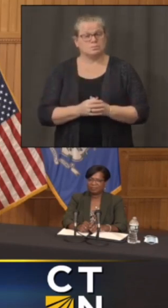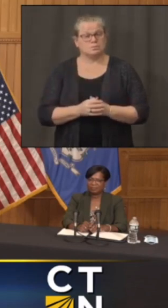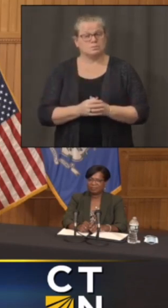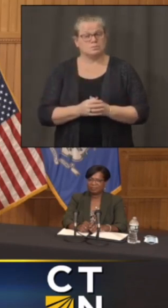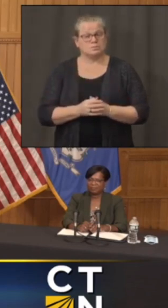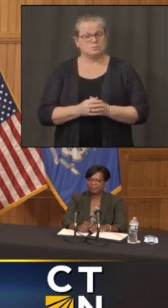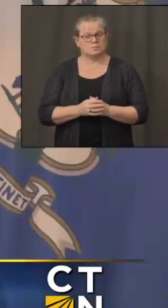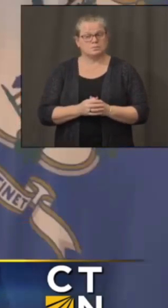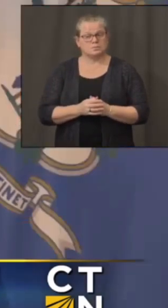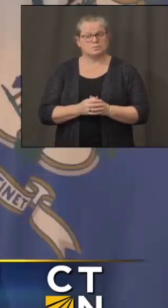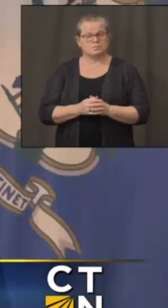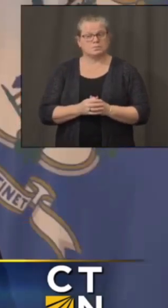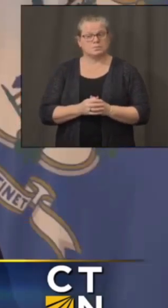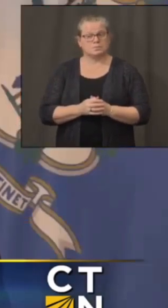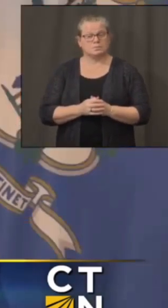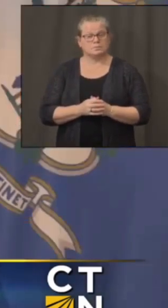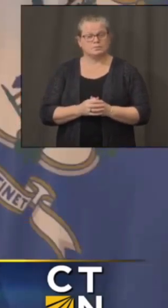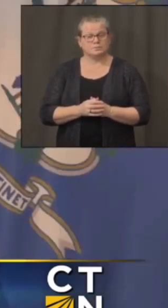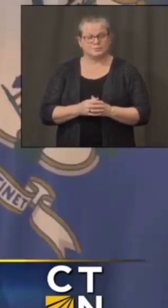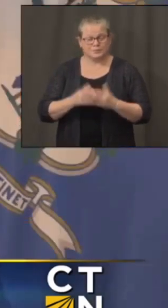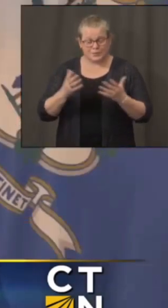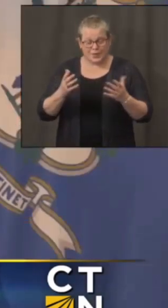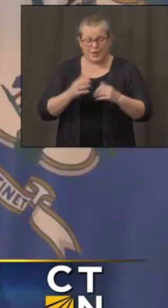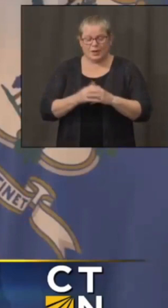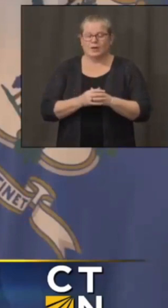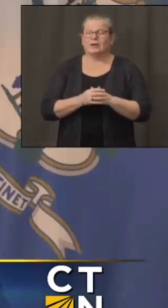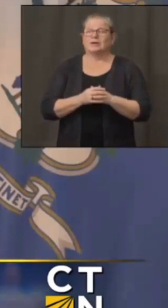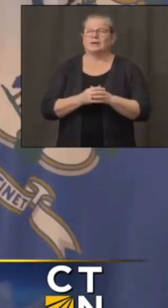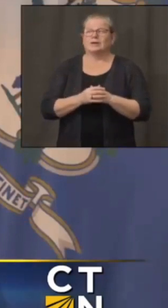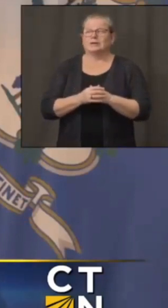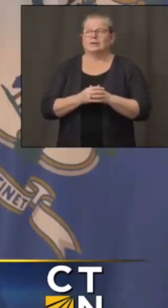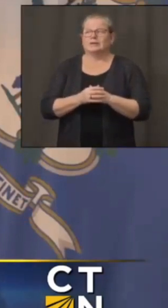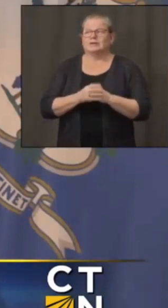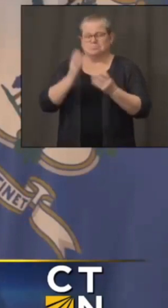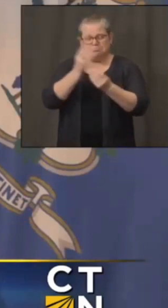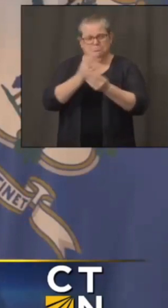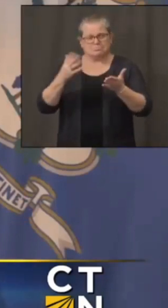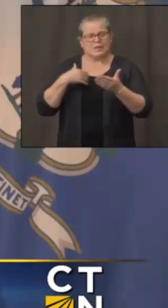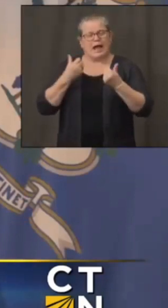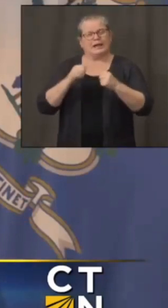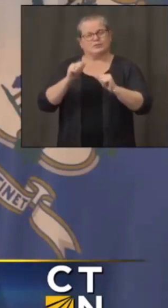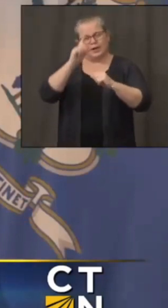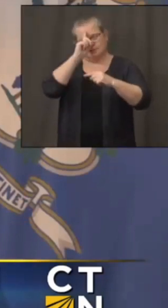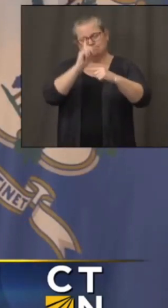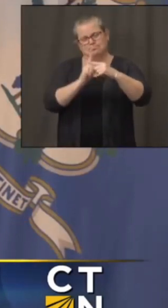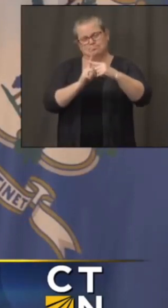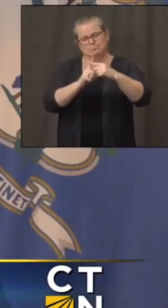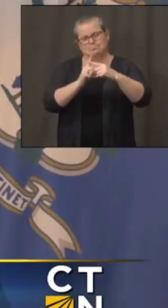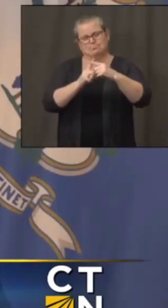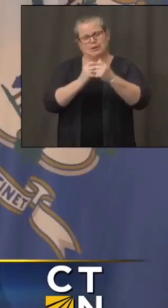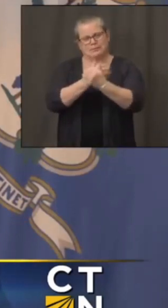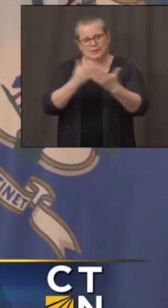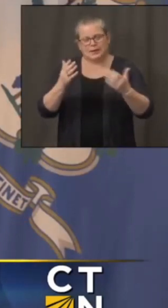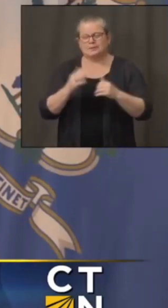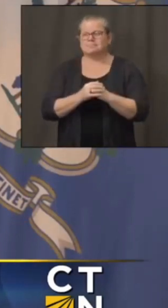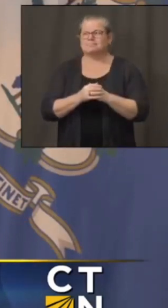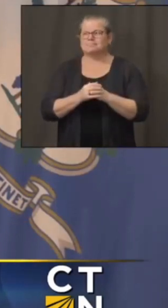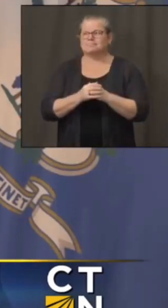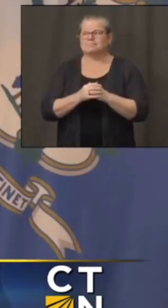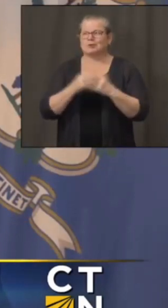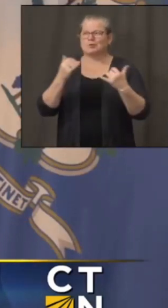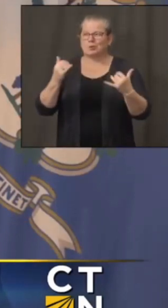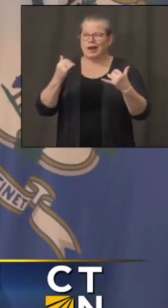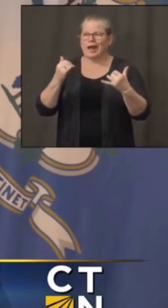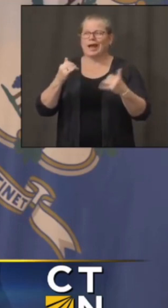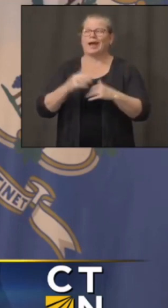Let me just say that try and find a silver lining on everything. We got tornado watches